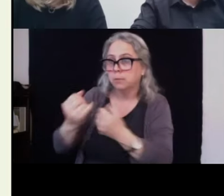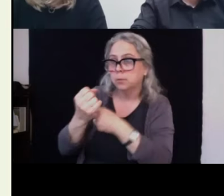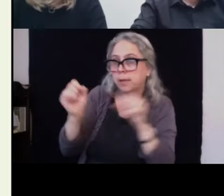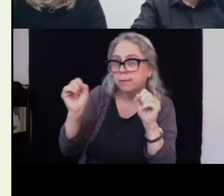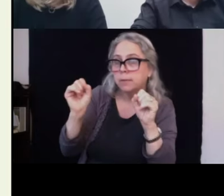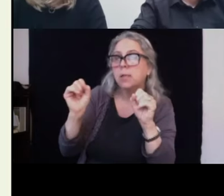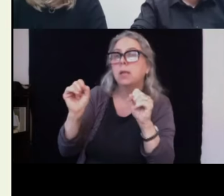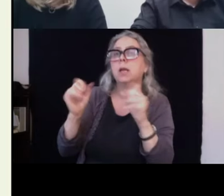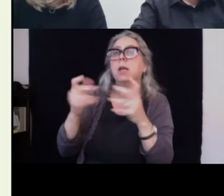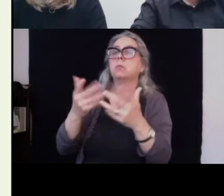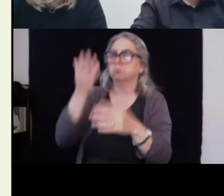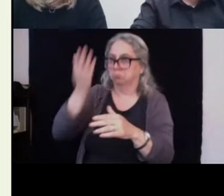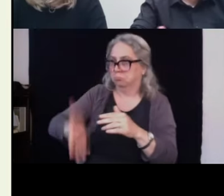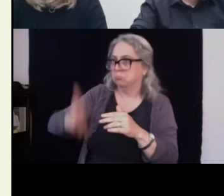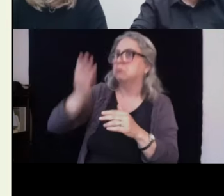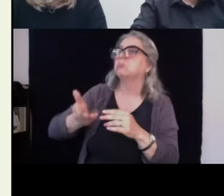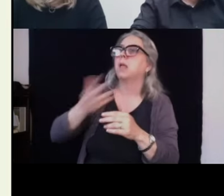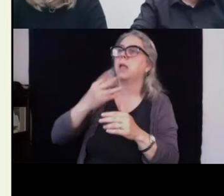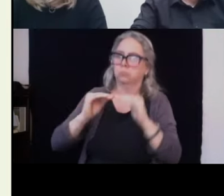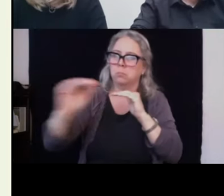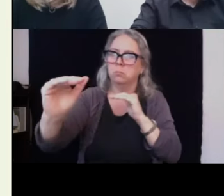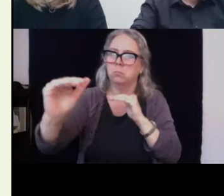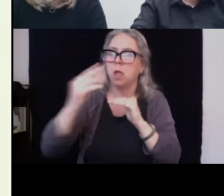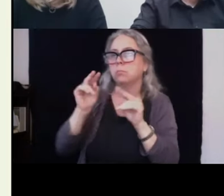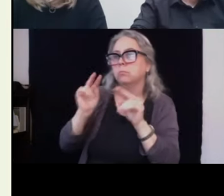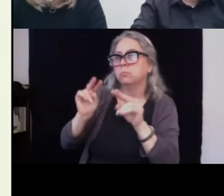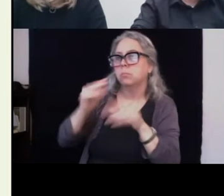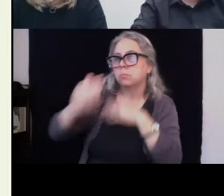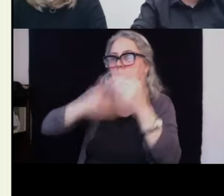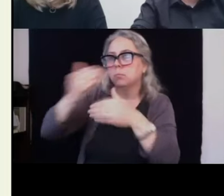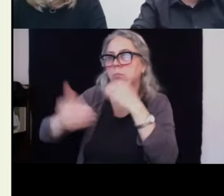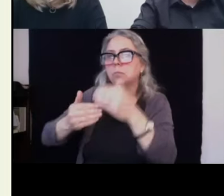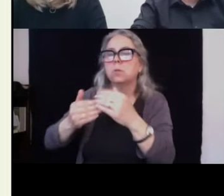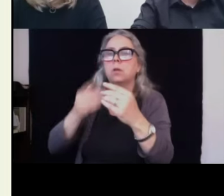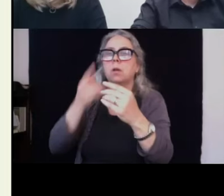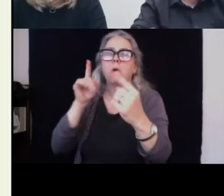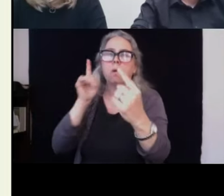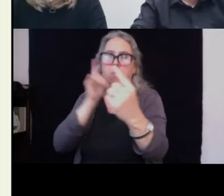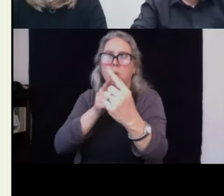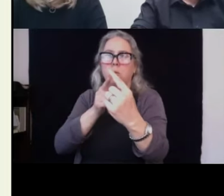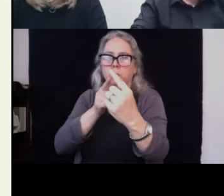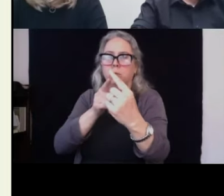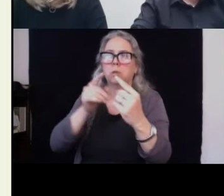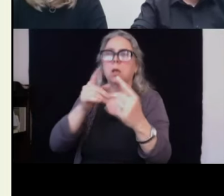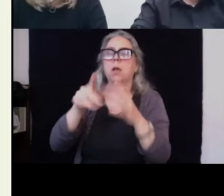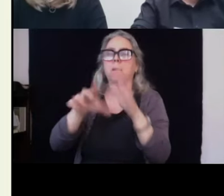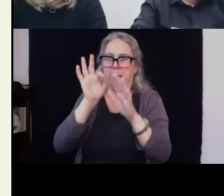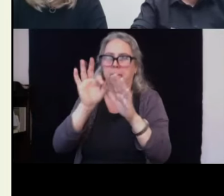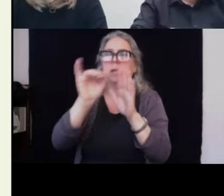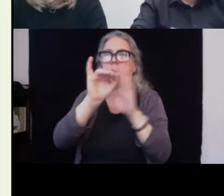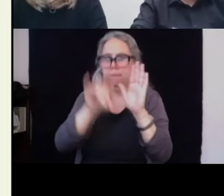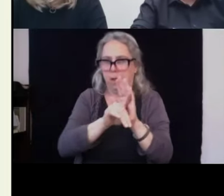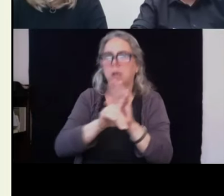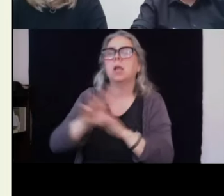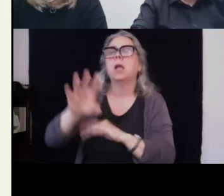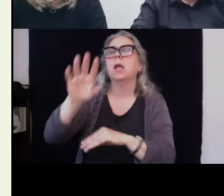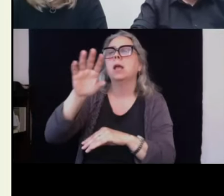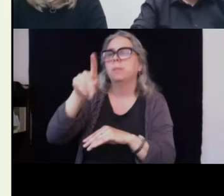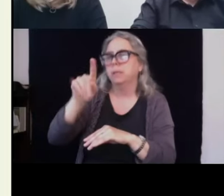and stability, as well as monitoring the progress towards goals identified in their PCP, and that's their person-centered